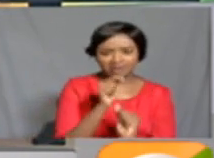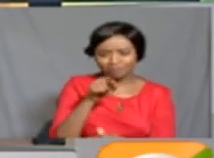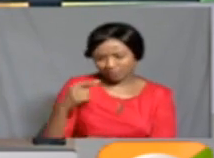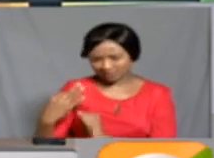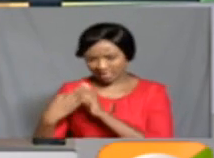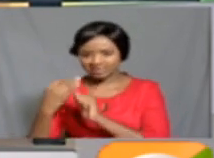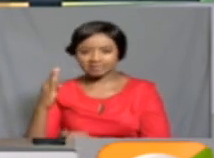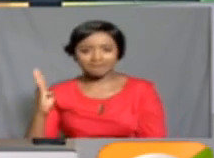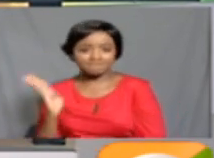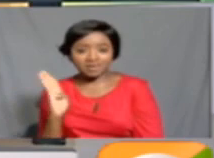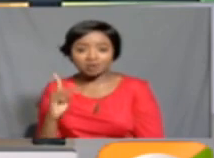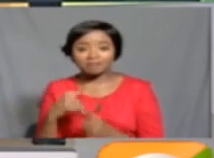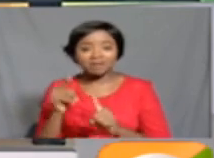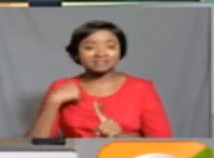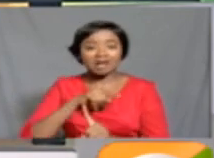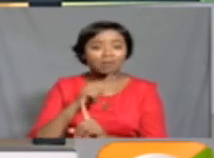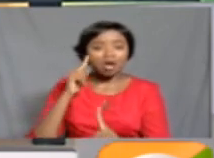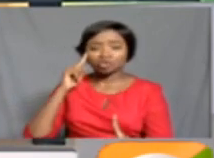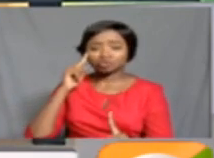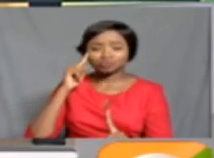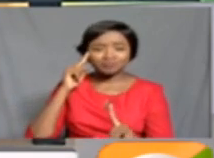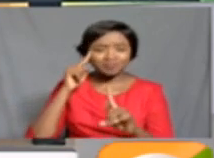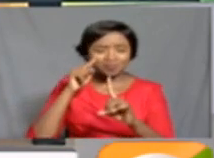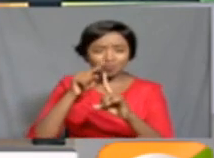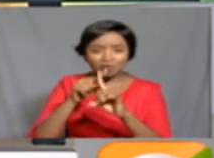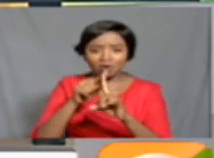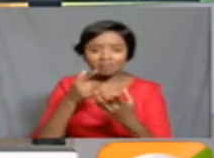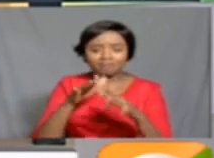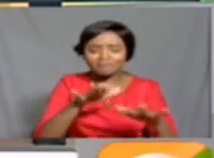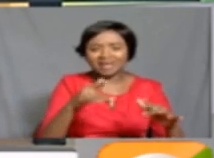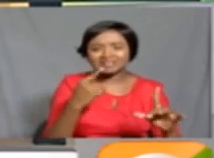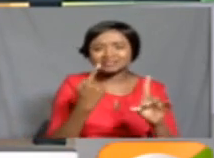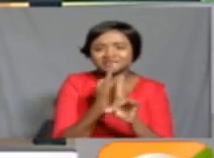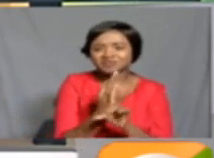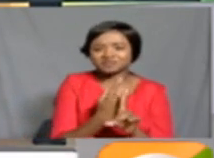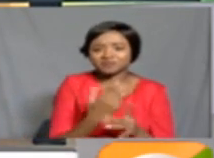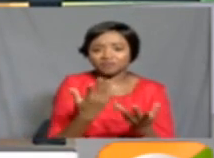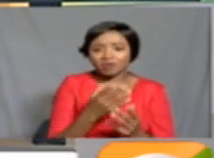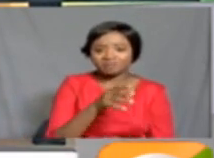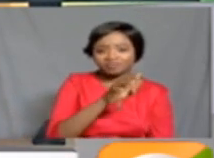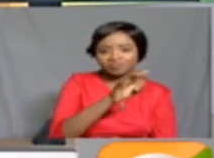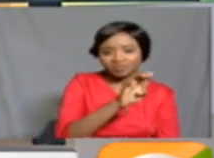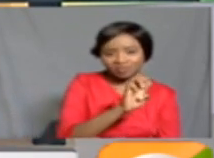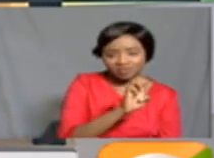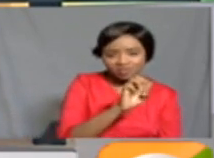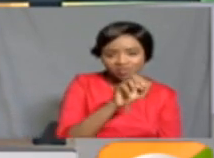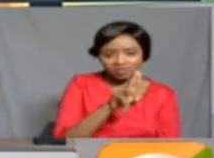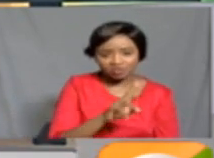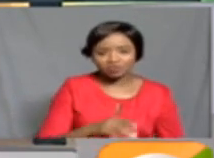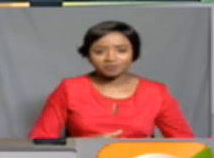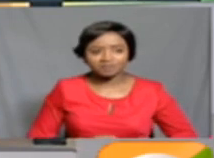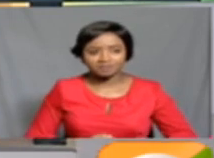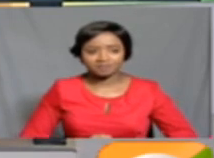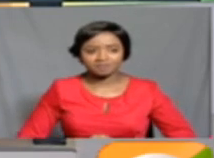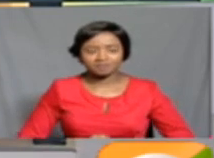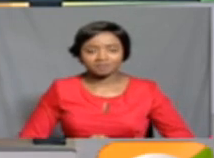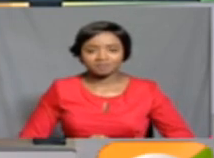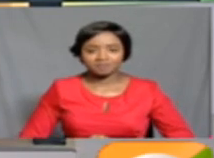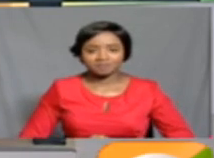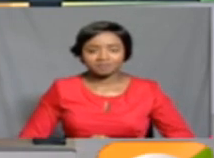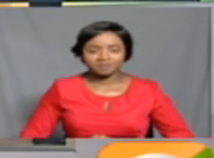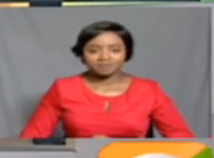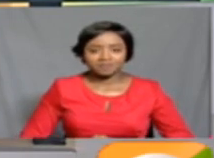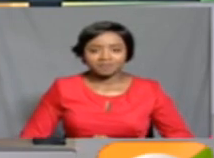main market is in the EU. There's a number of countries that we export to within the EU, and some of